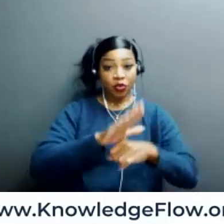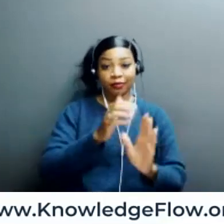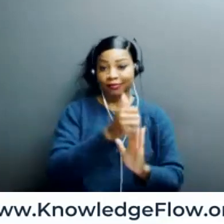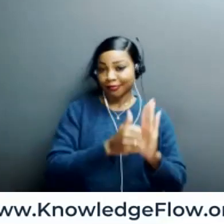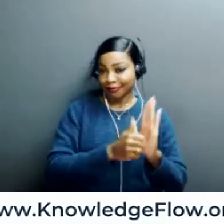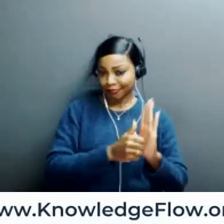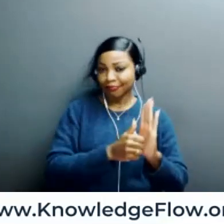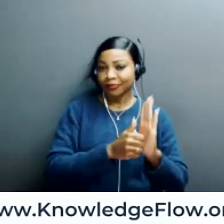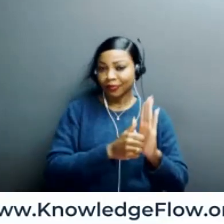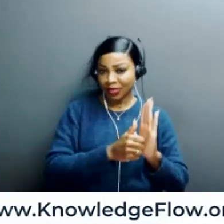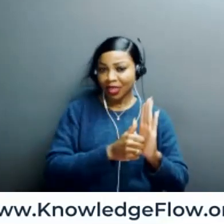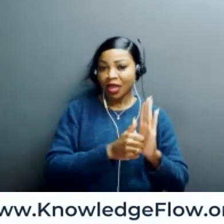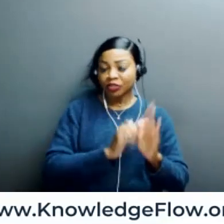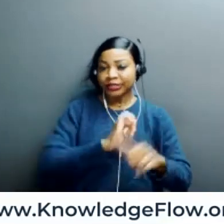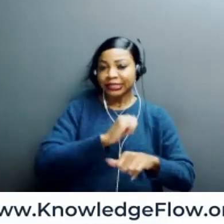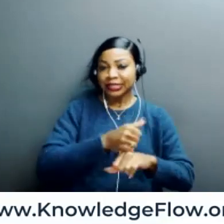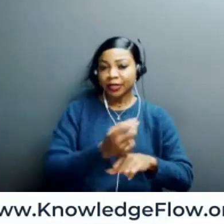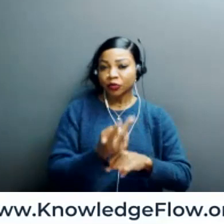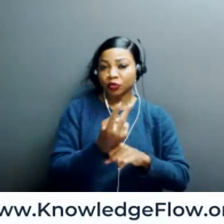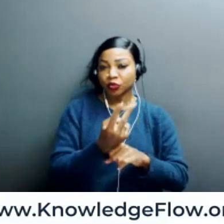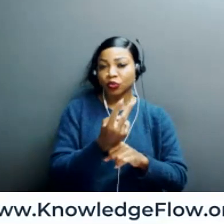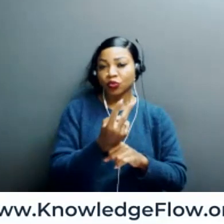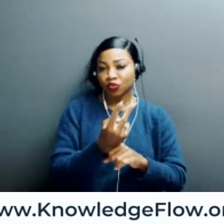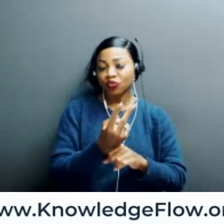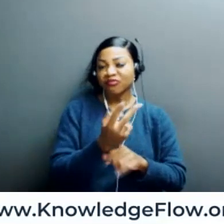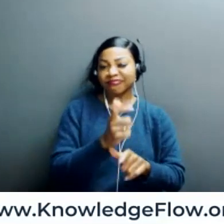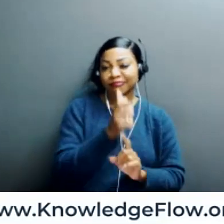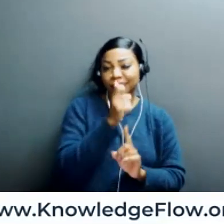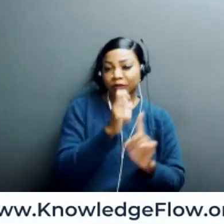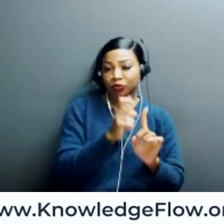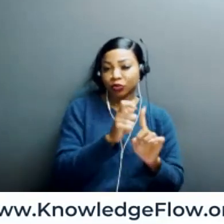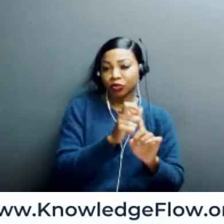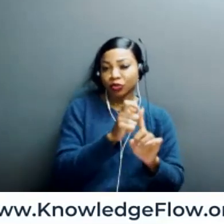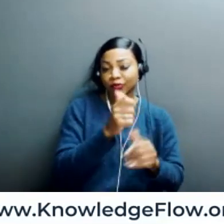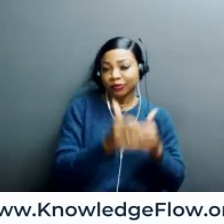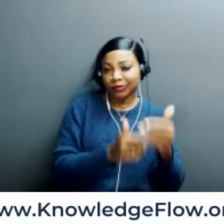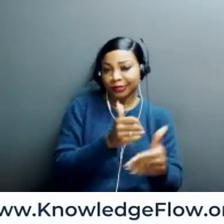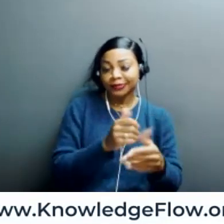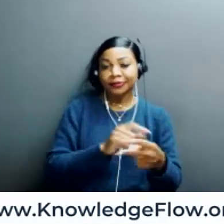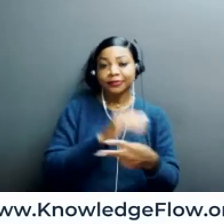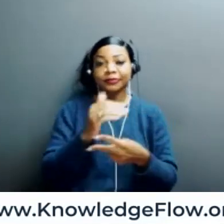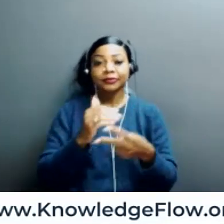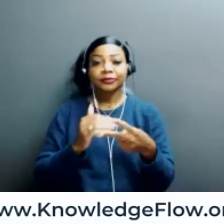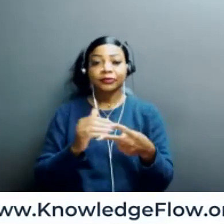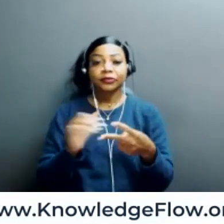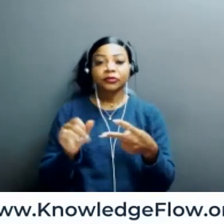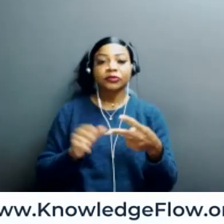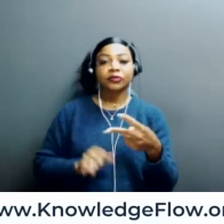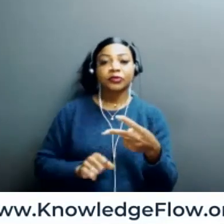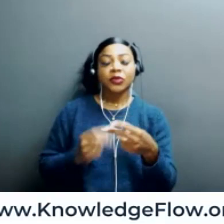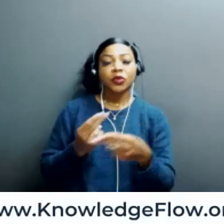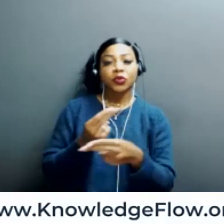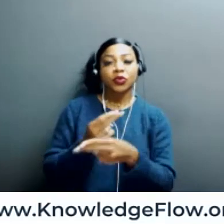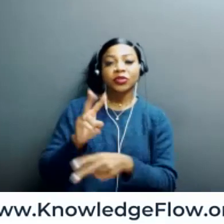by enabling two-factor Authentication number two you want to look into using a